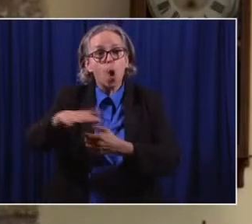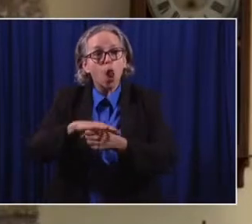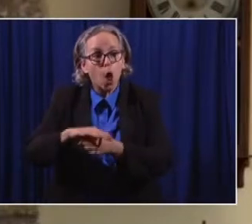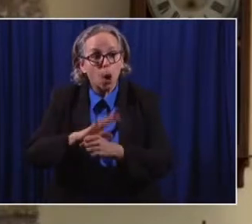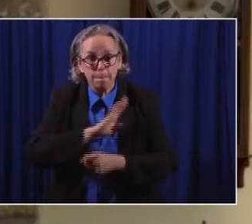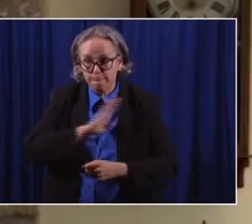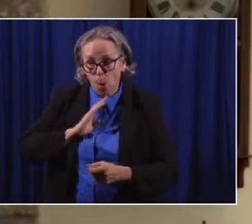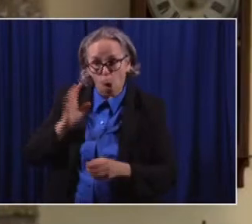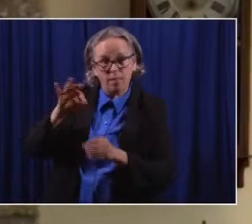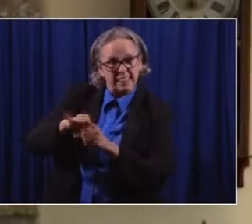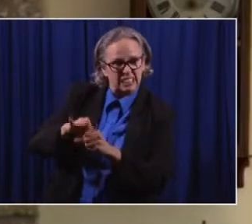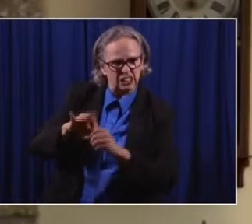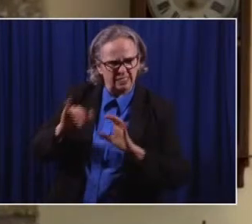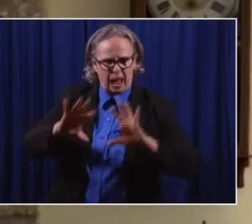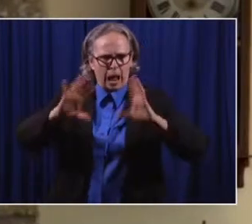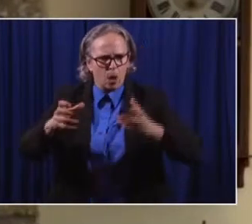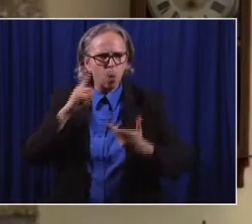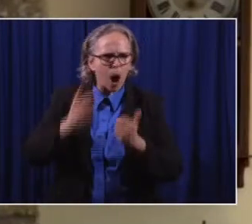get registered.